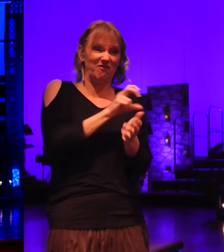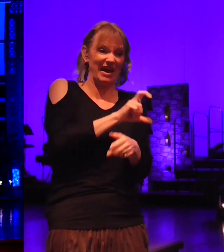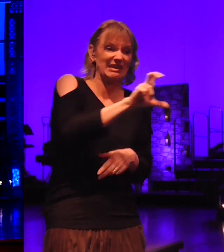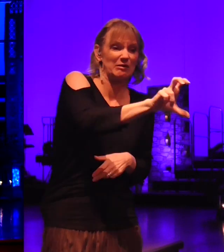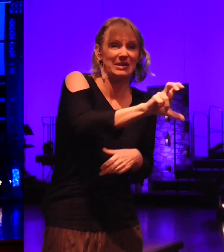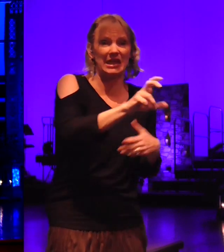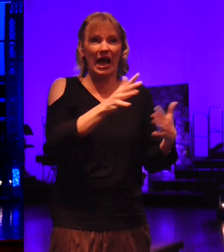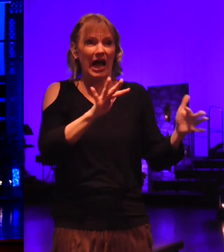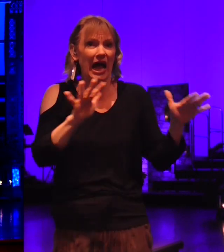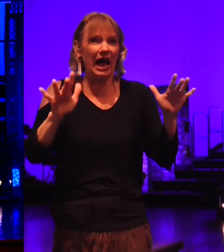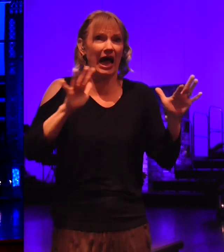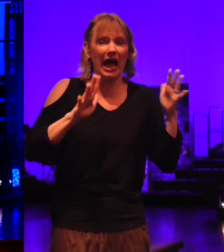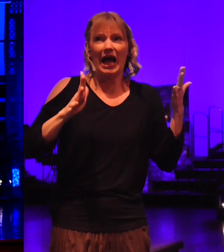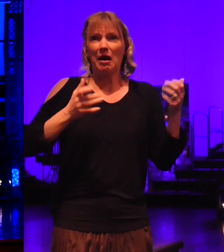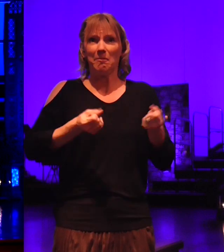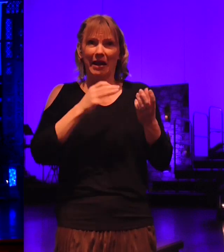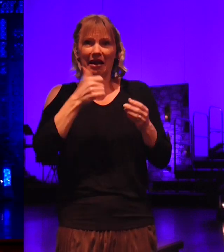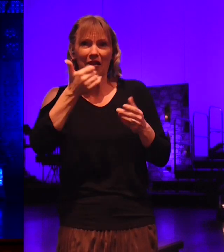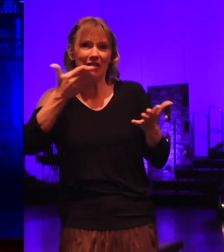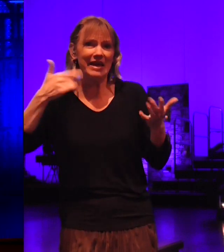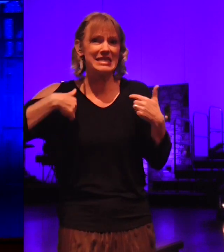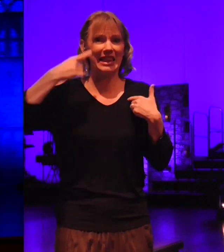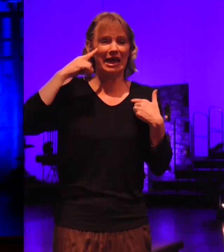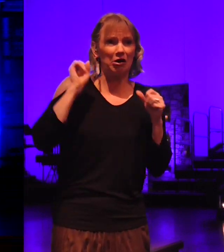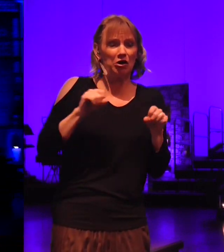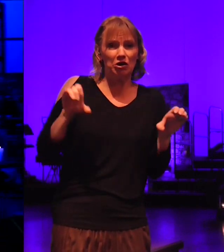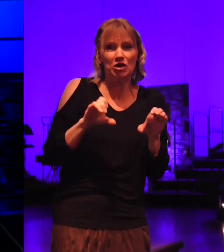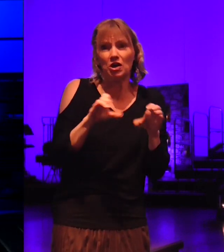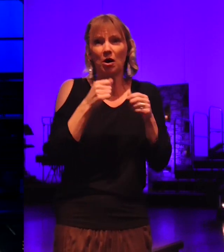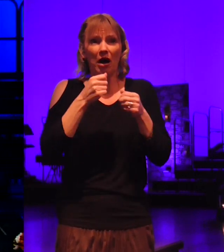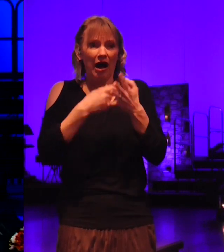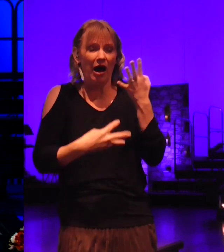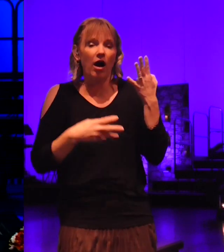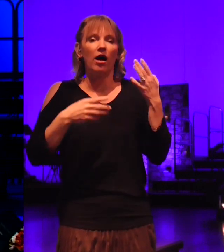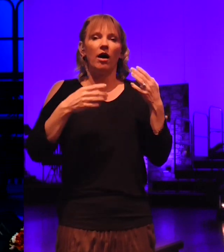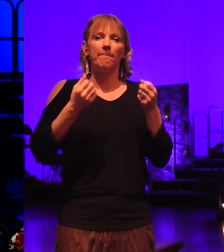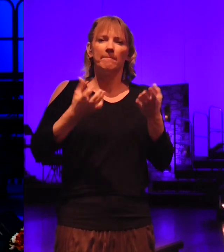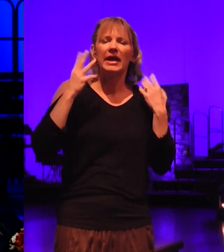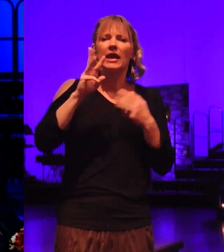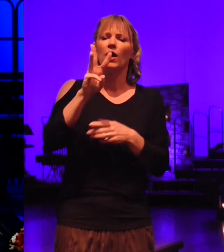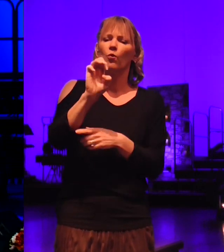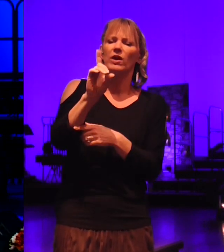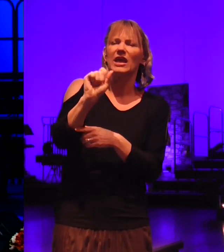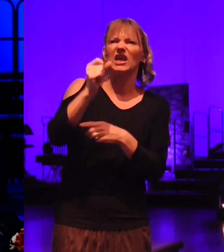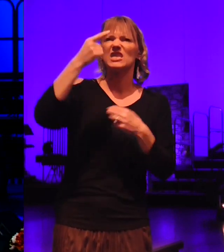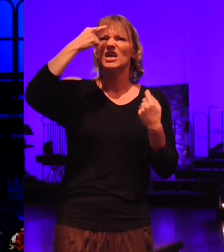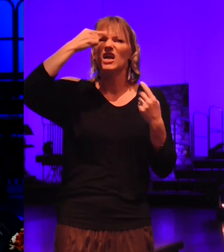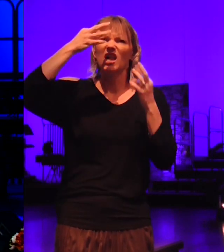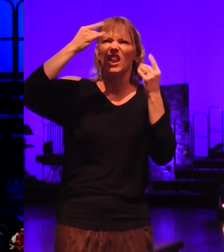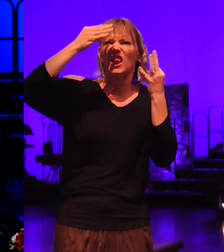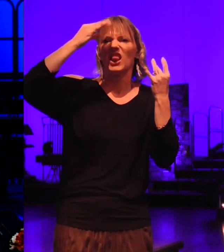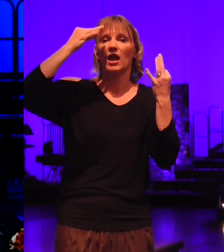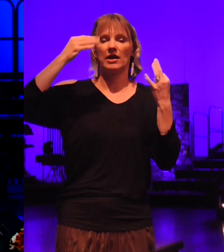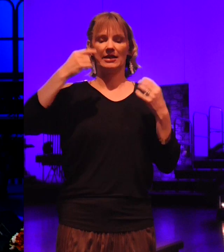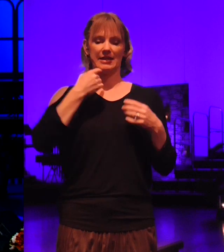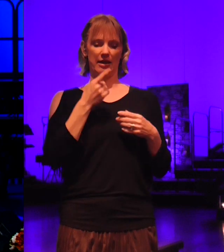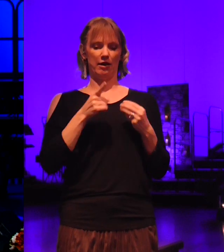There are so many other things I think I could be doing. All of these weeds, all, I'll